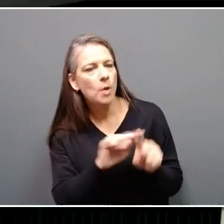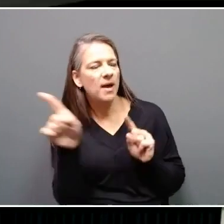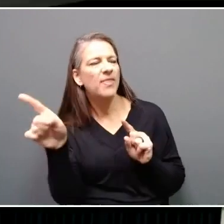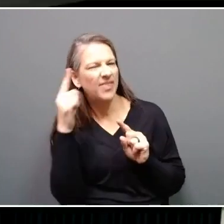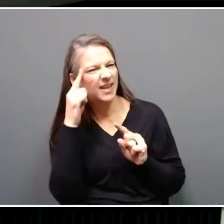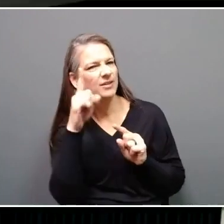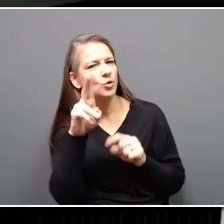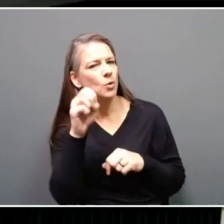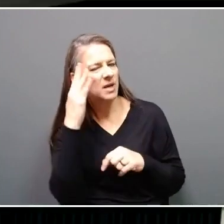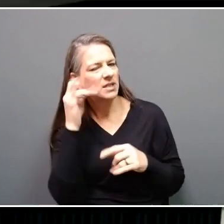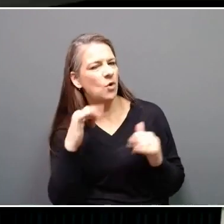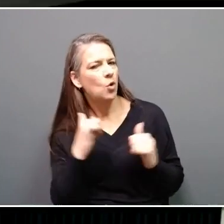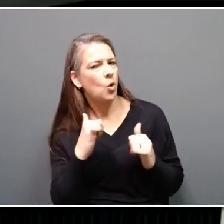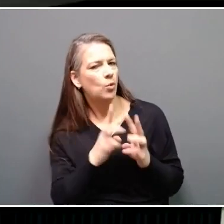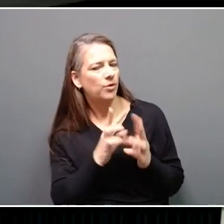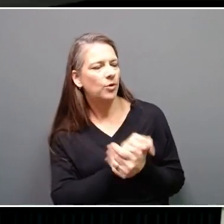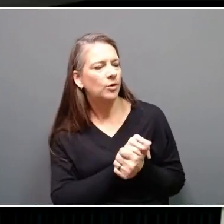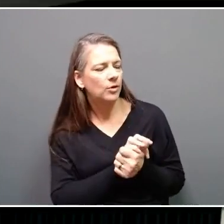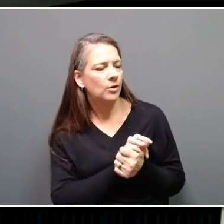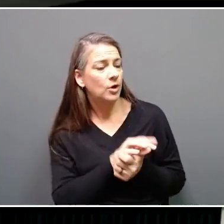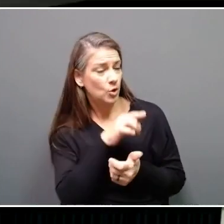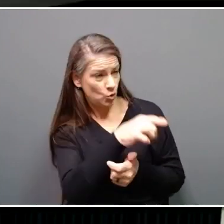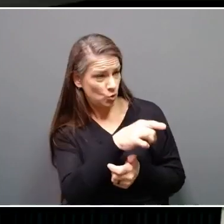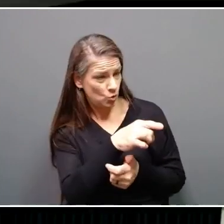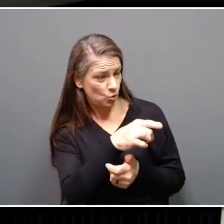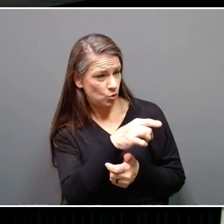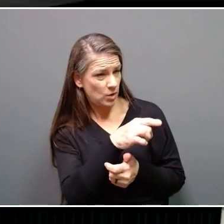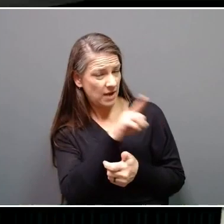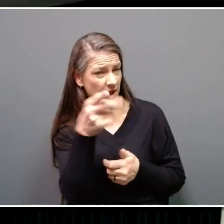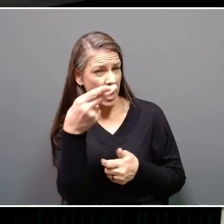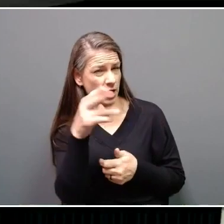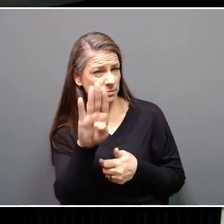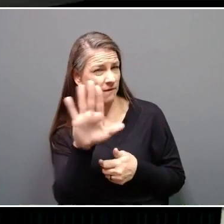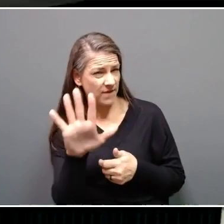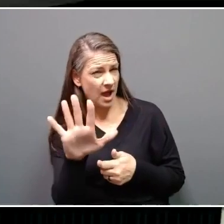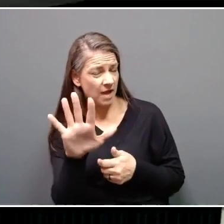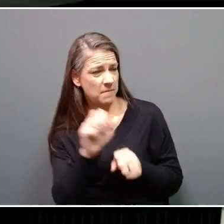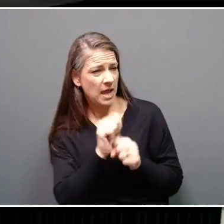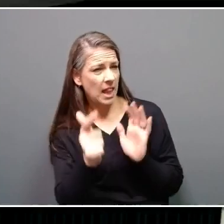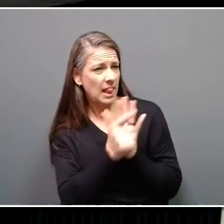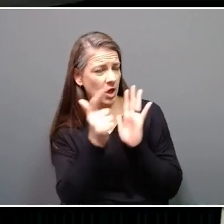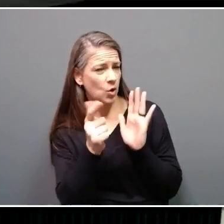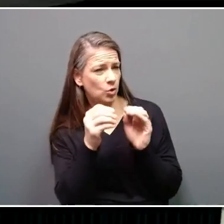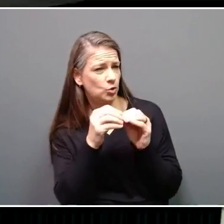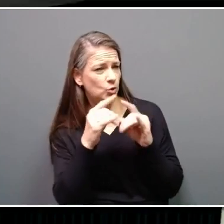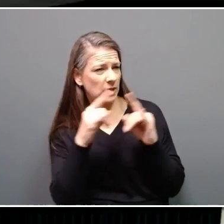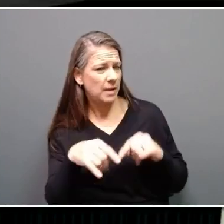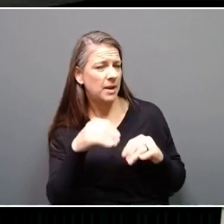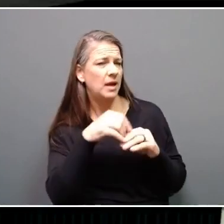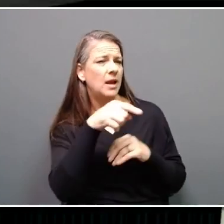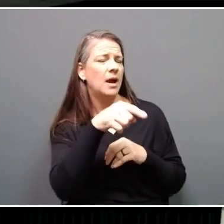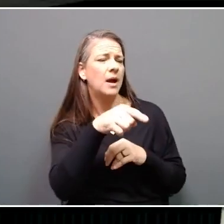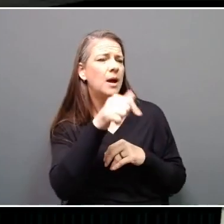cold. I don't know if you've had a chance to really pour into House Bill 5, which would make it illegal to camp in public areas and private property. Do